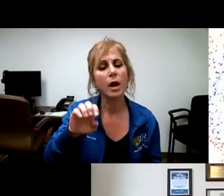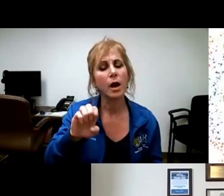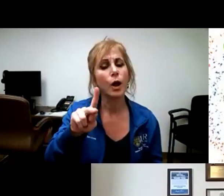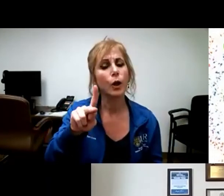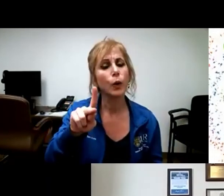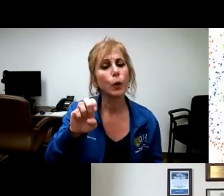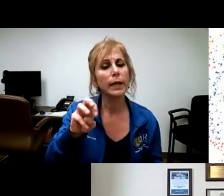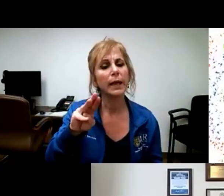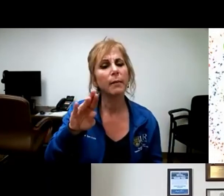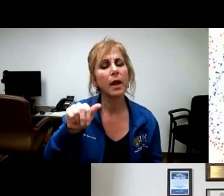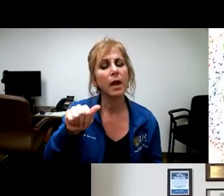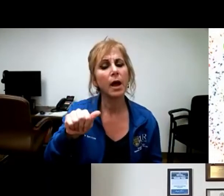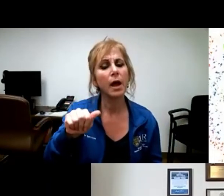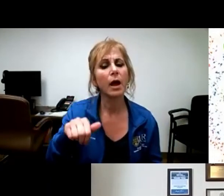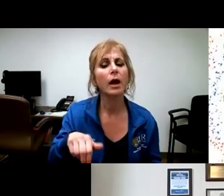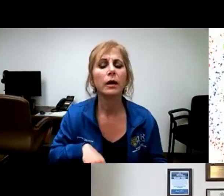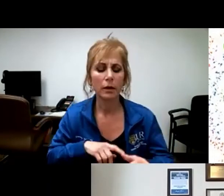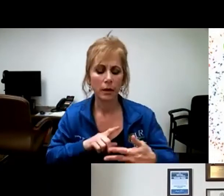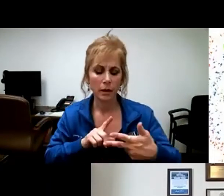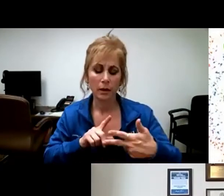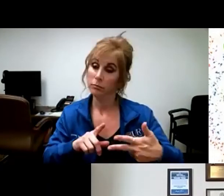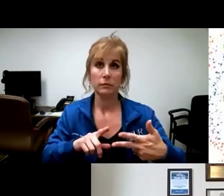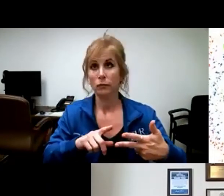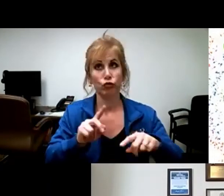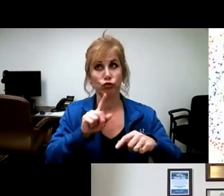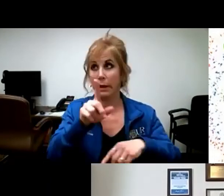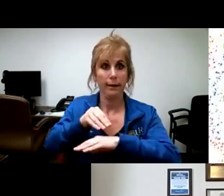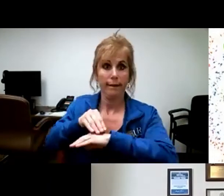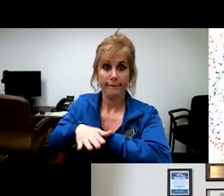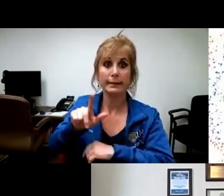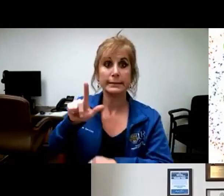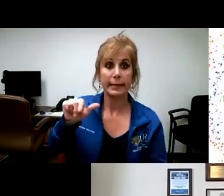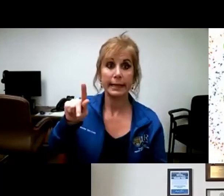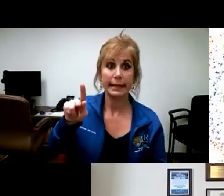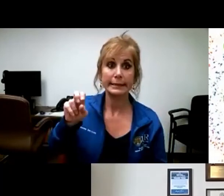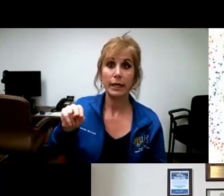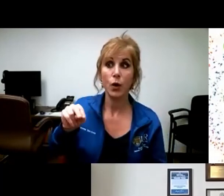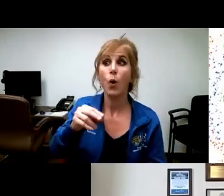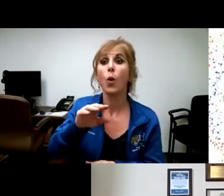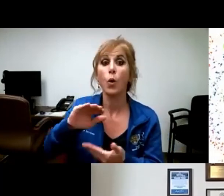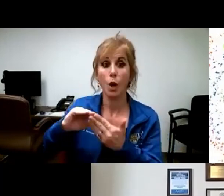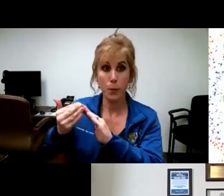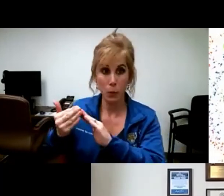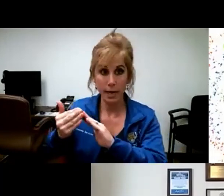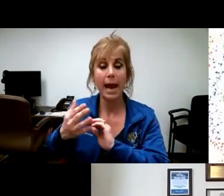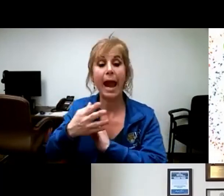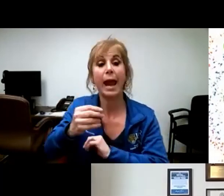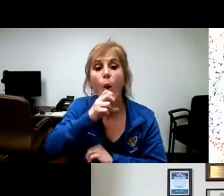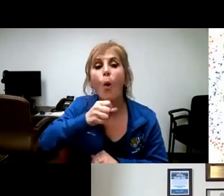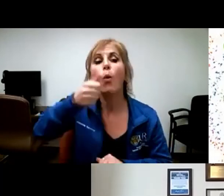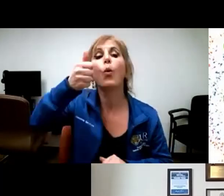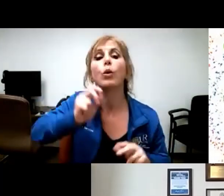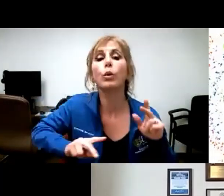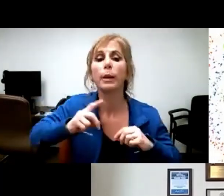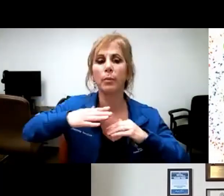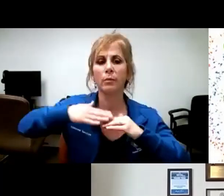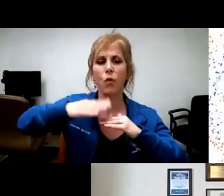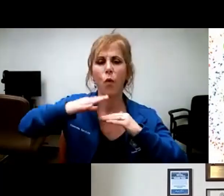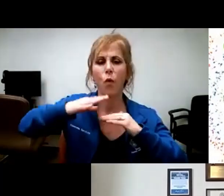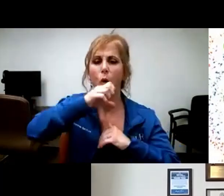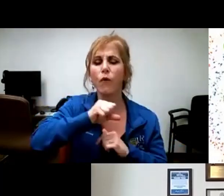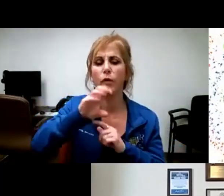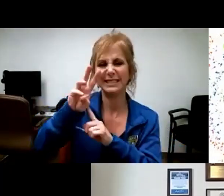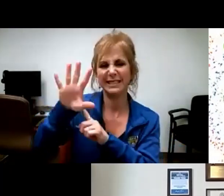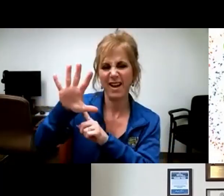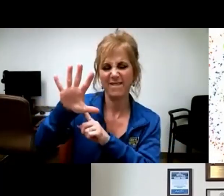those disproportionately impact Latinos, as you heard, but also are really high in older adults over age 65, higher